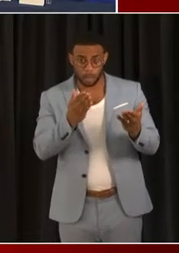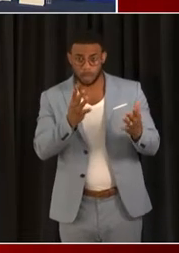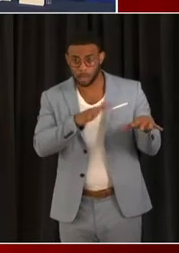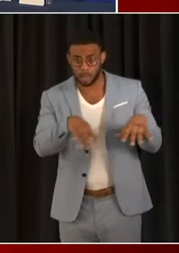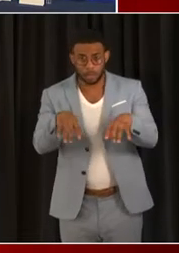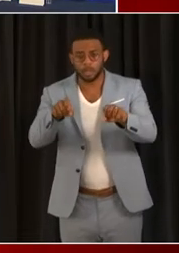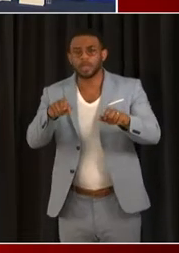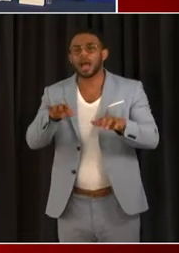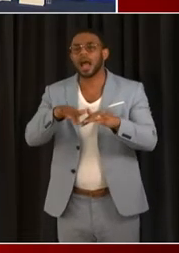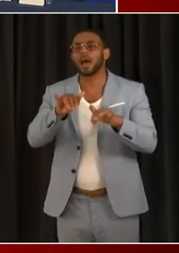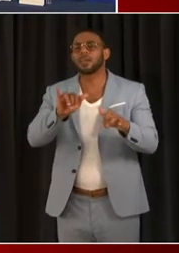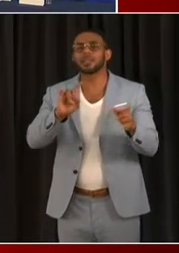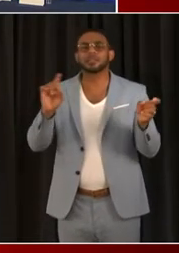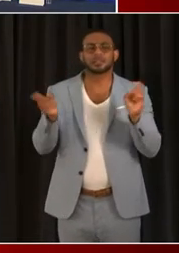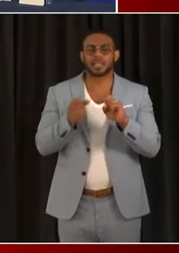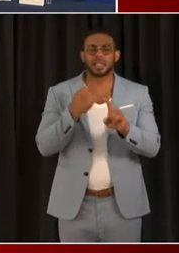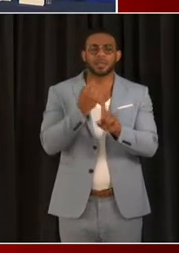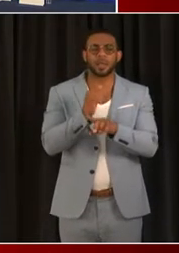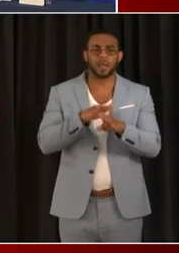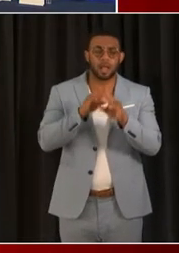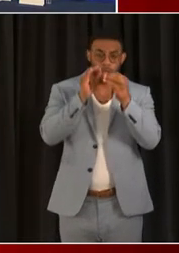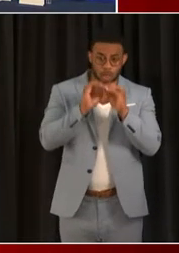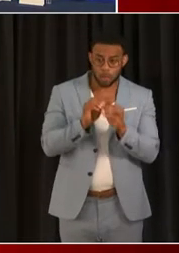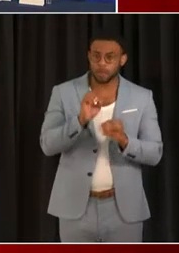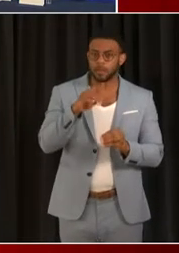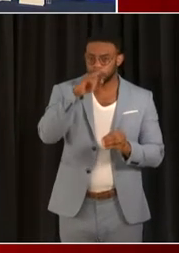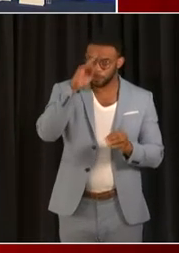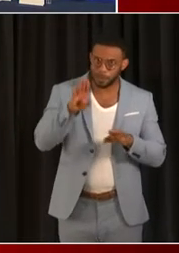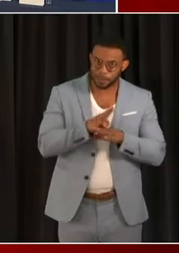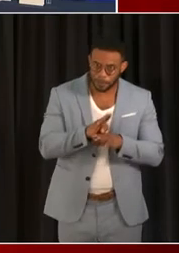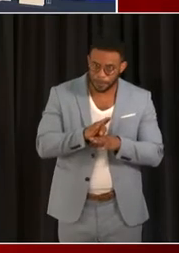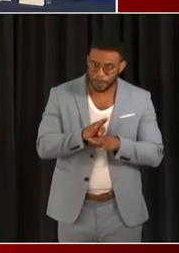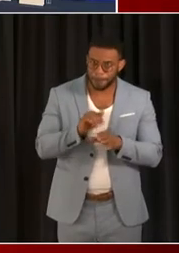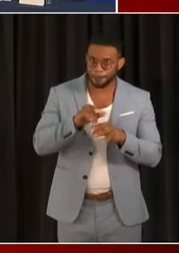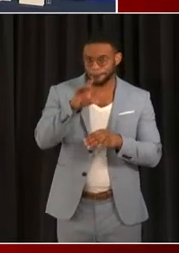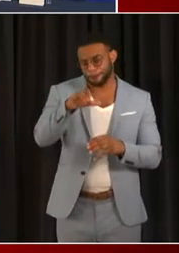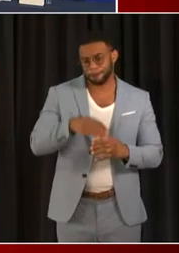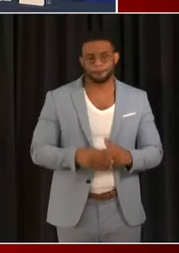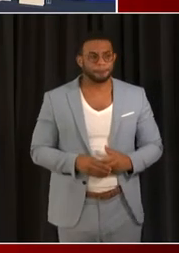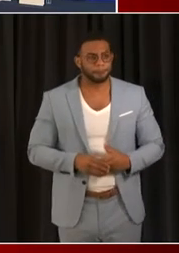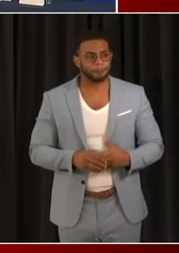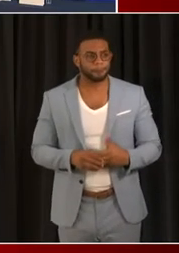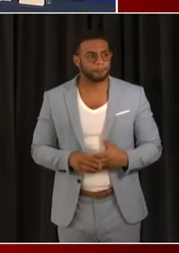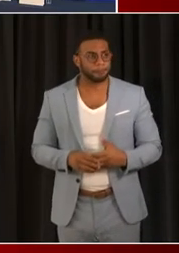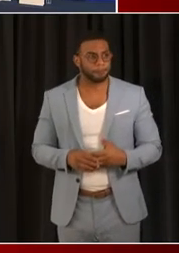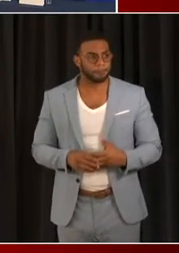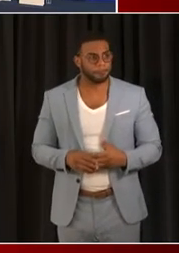up gentrification, how has gentrification had an impact on the number of black businesses in D.C.?